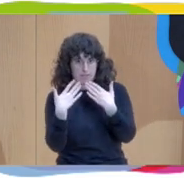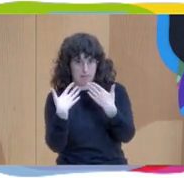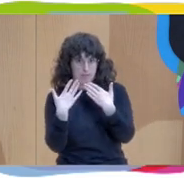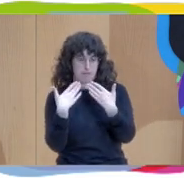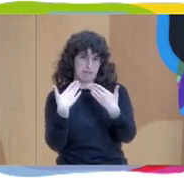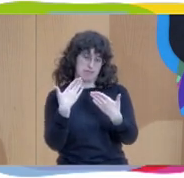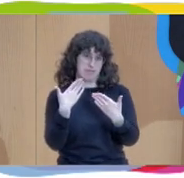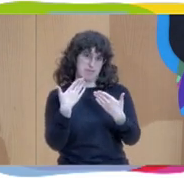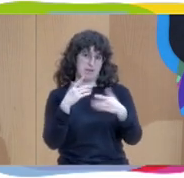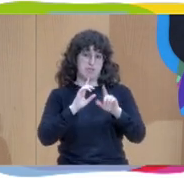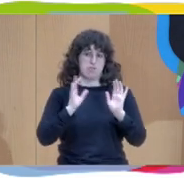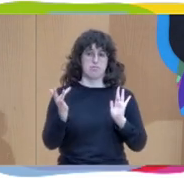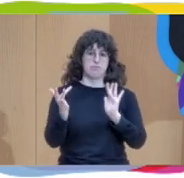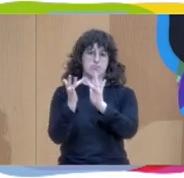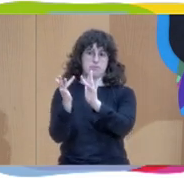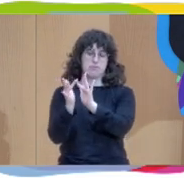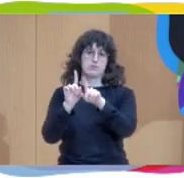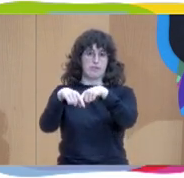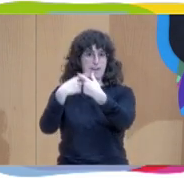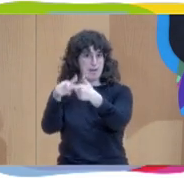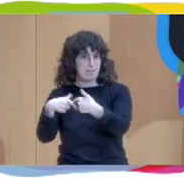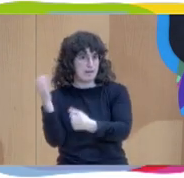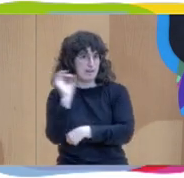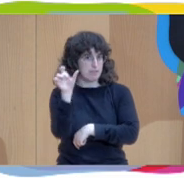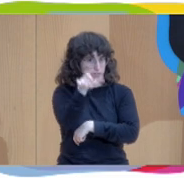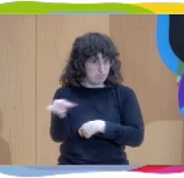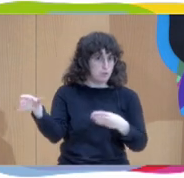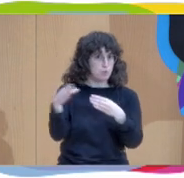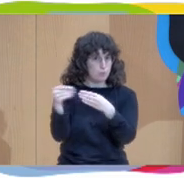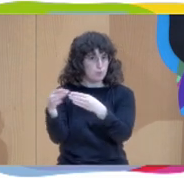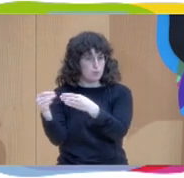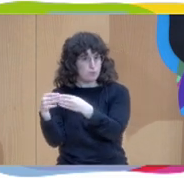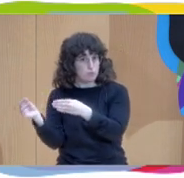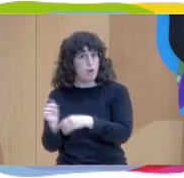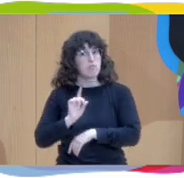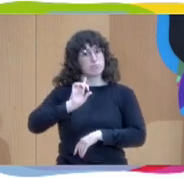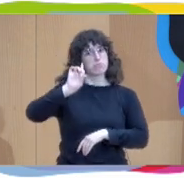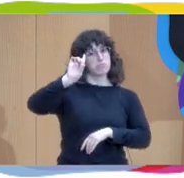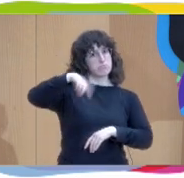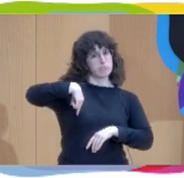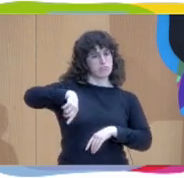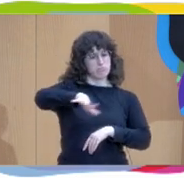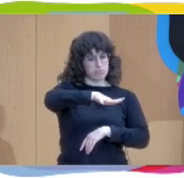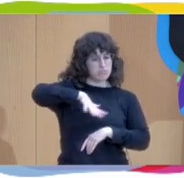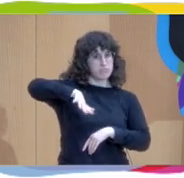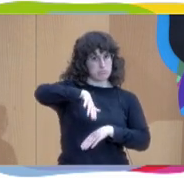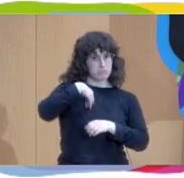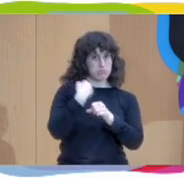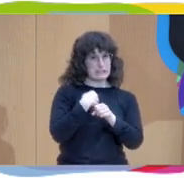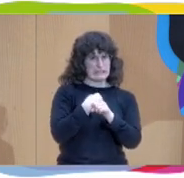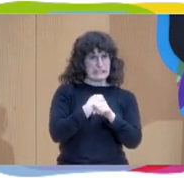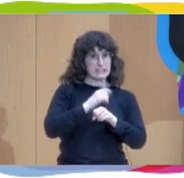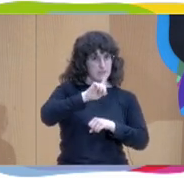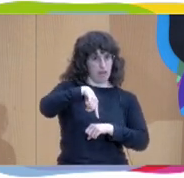families and how to use it in work and create networks. The participants said in the initial evaluation that they